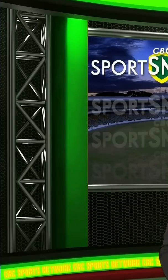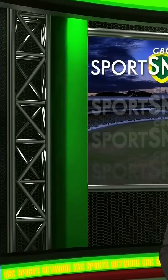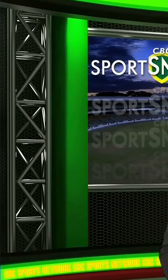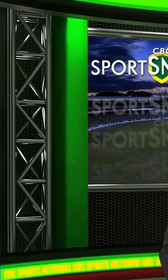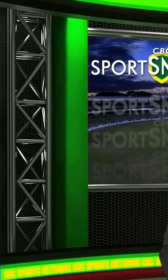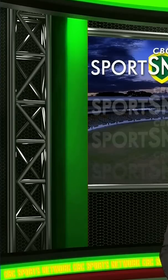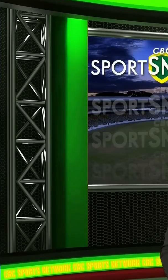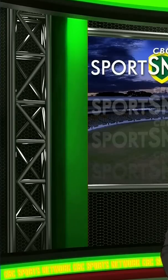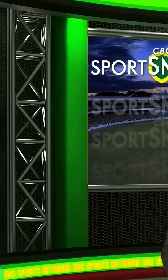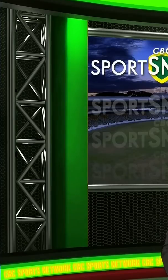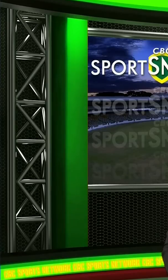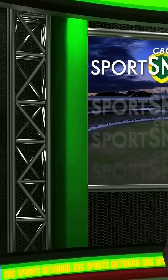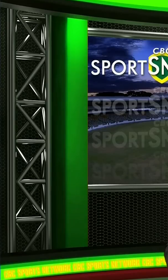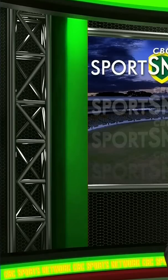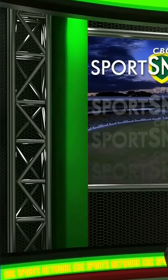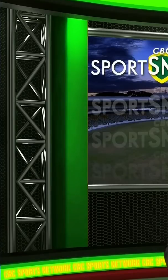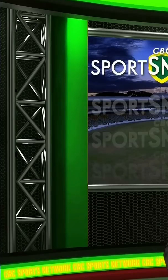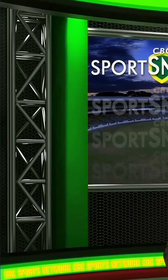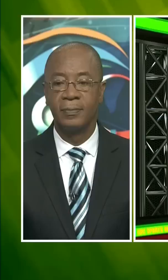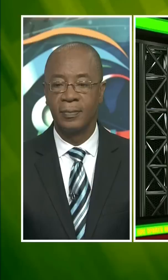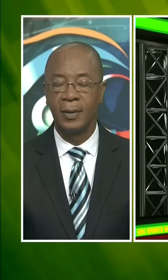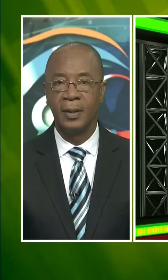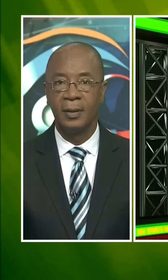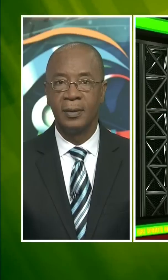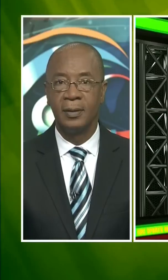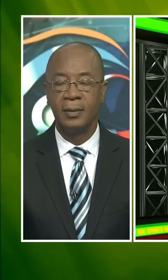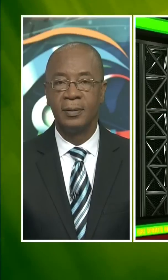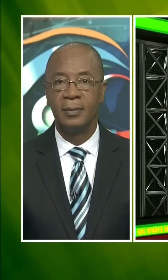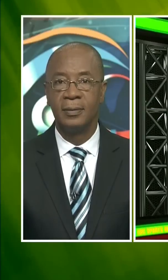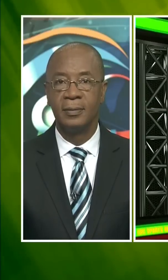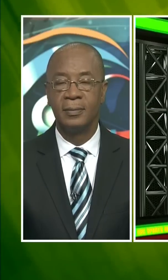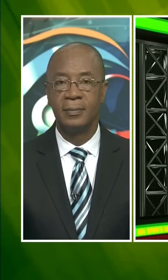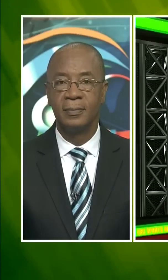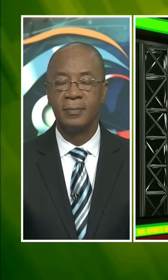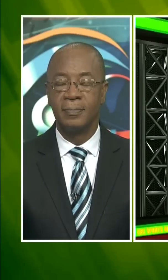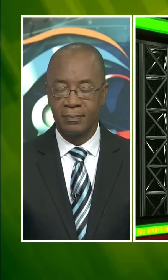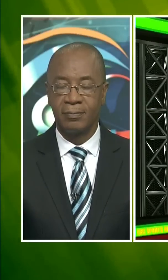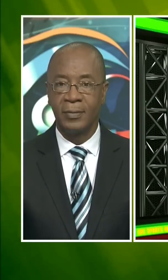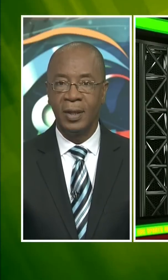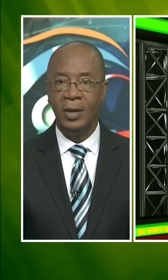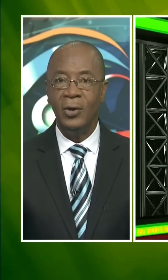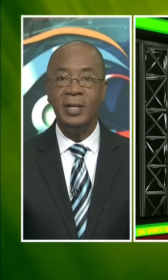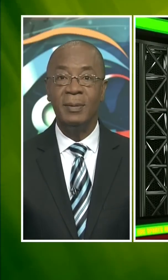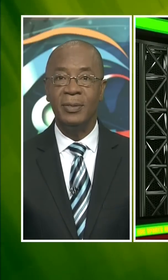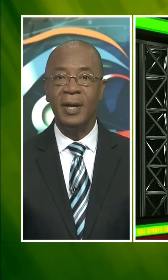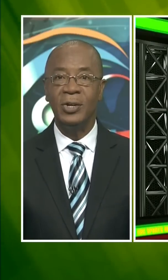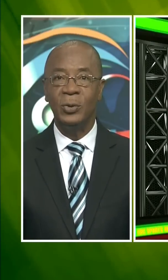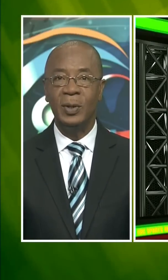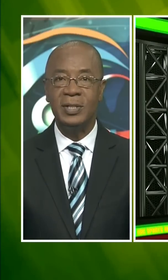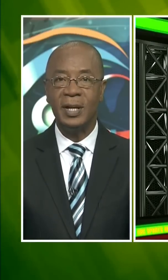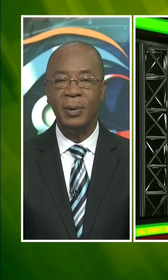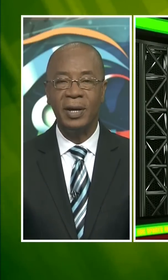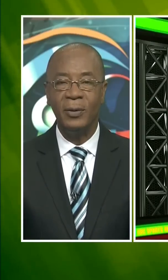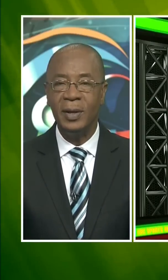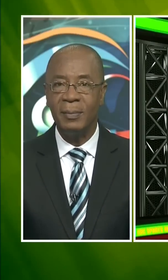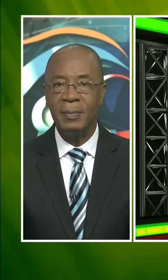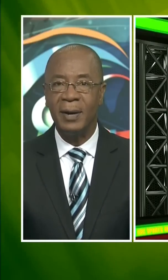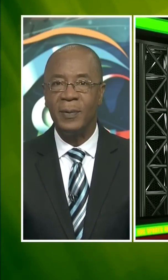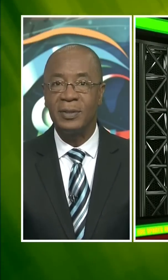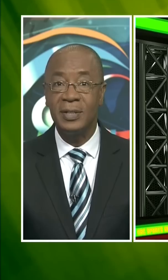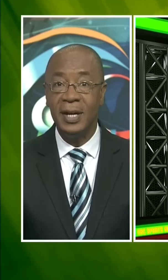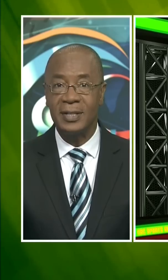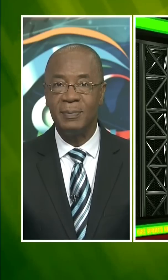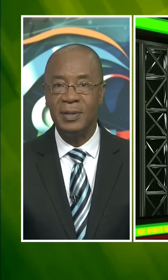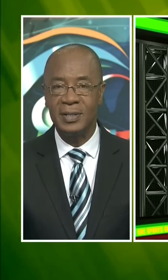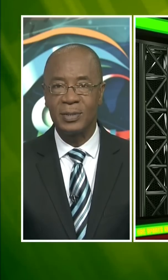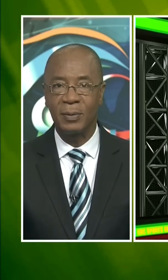the first half in sports. Pearson is back over to you. When we come back, we've got some football news. All right, Damien, thank you. We'll take a break here. We're coming back